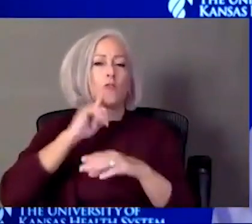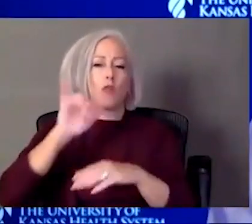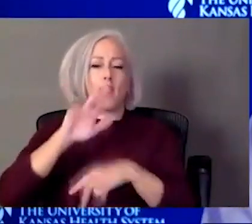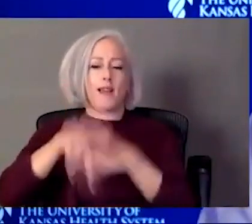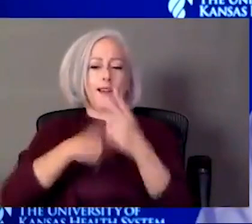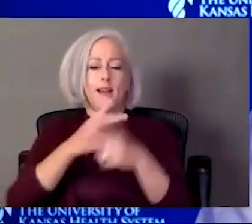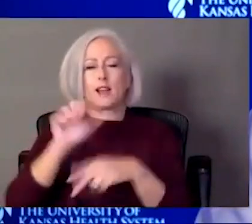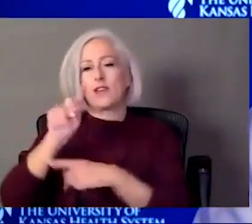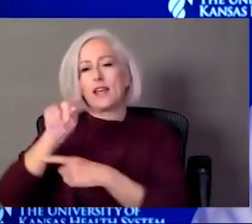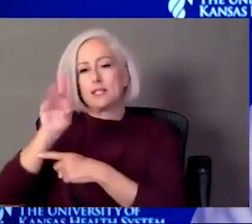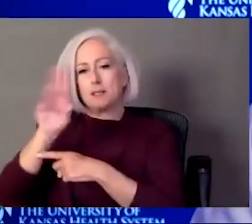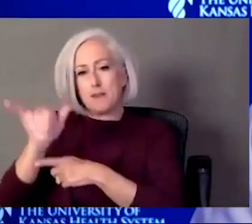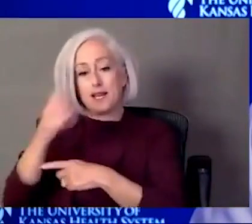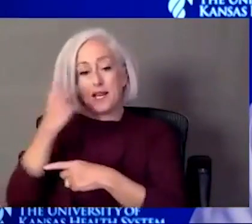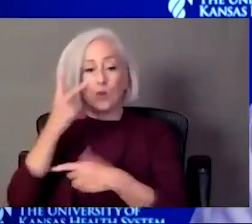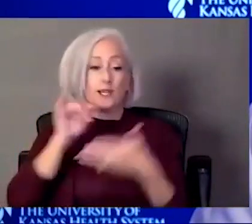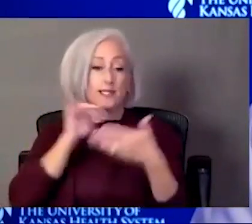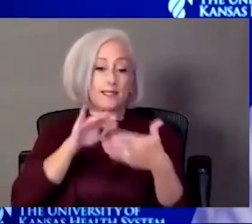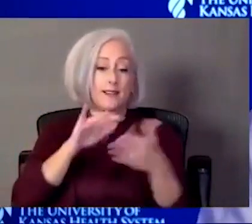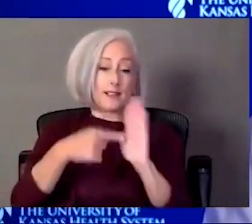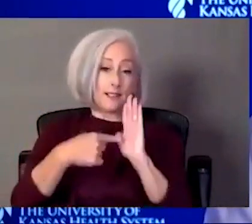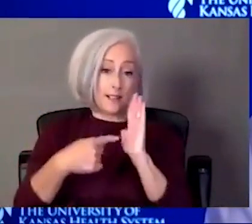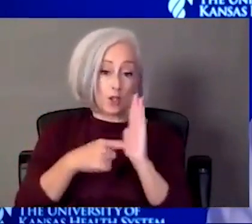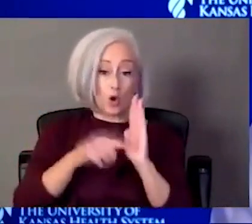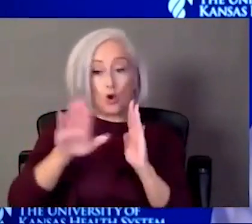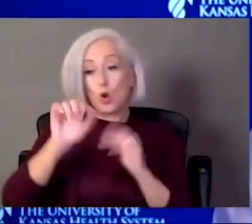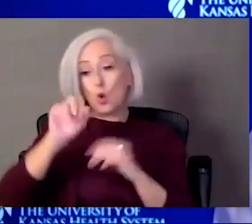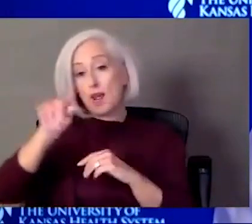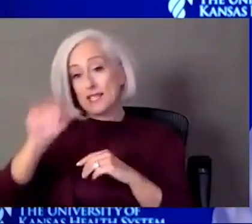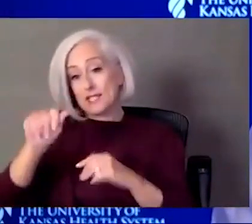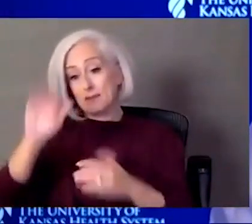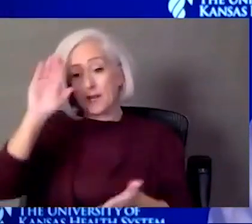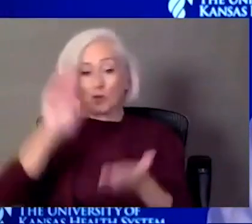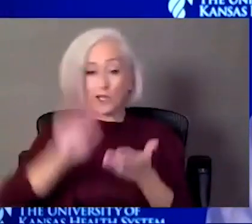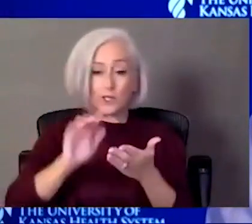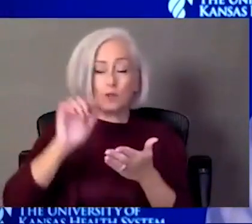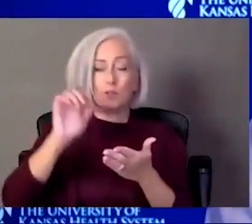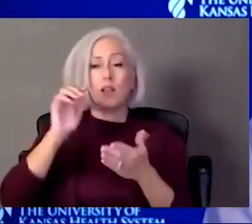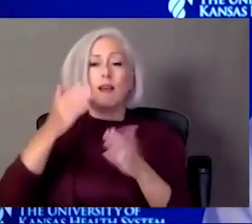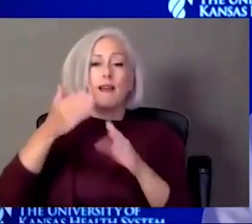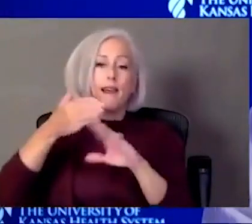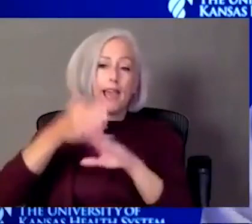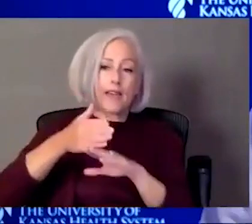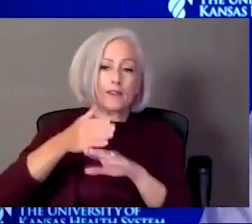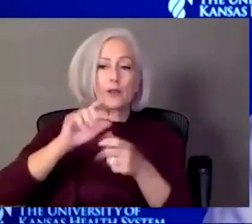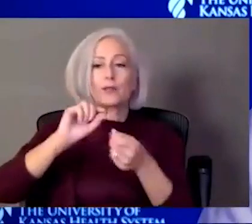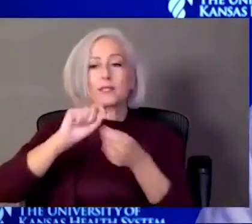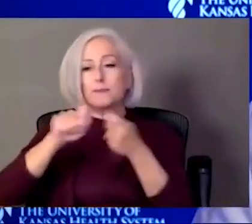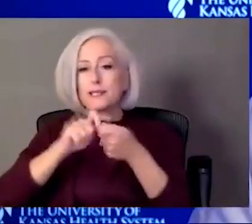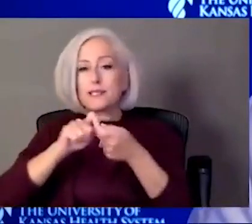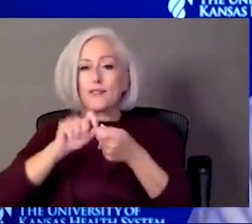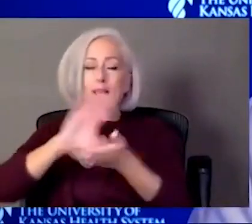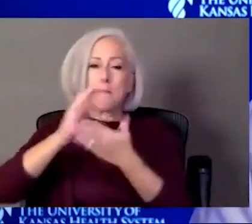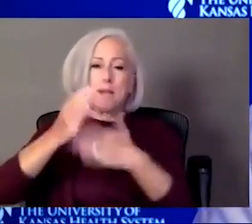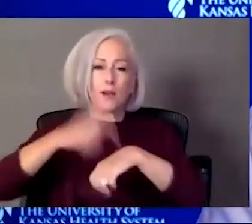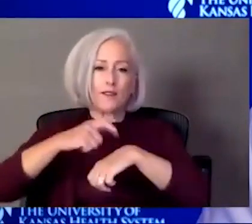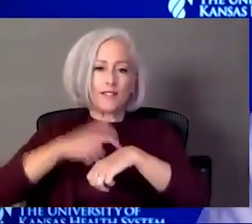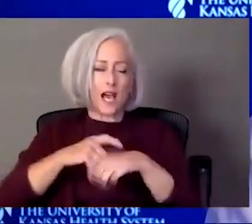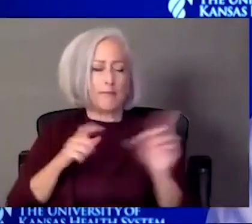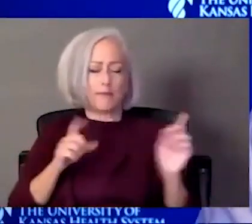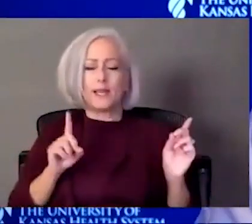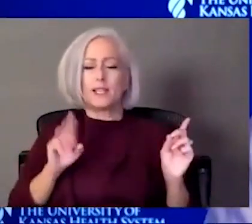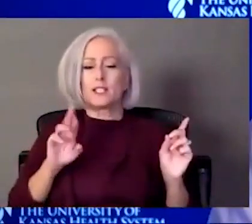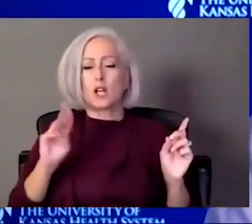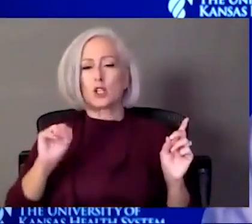saying, oh, your antibodies decrease or wane after amount of time, and Dr. McGuirk would be able to speak to this even better. But in